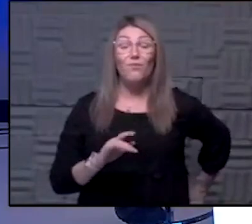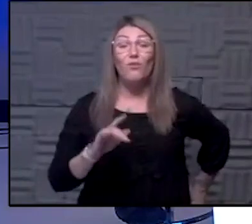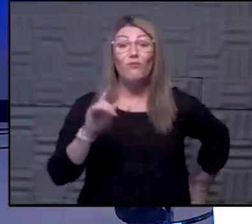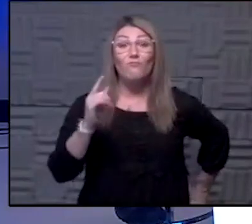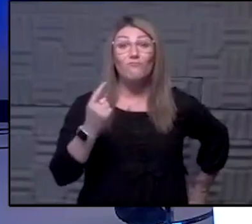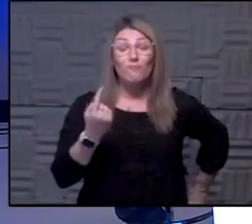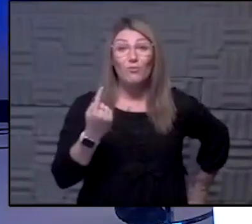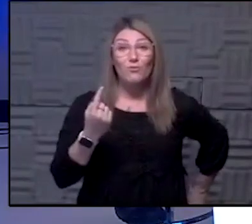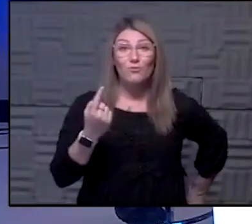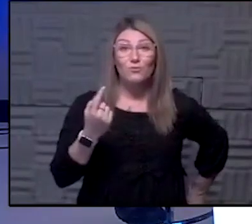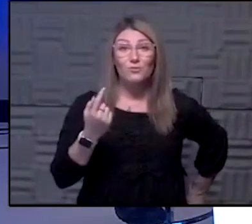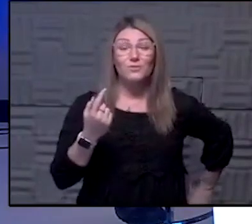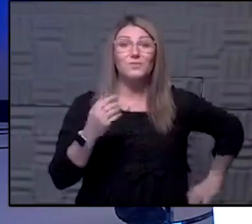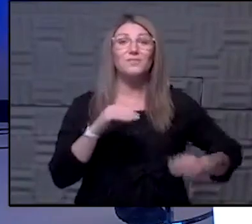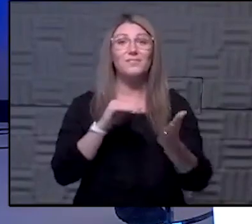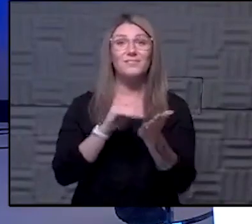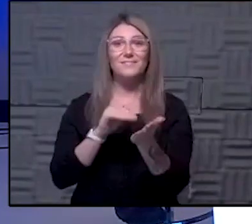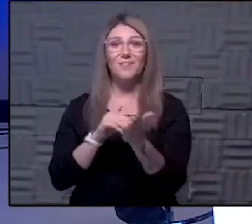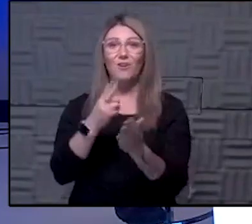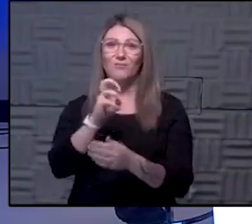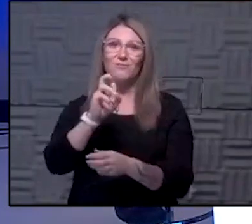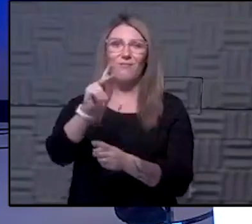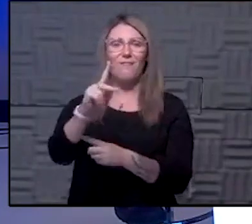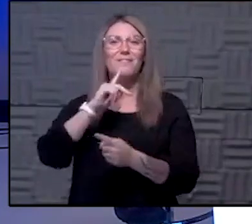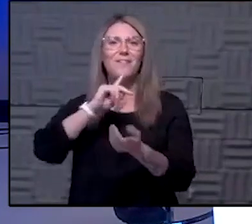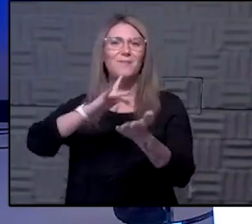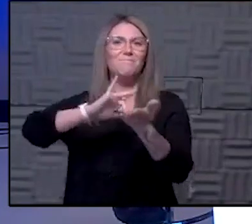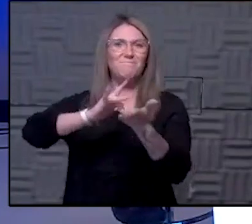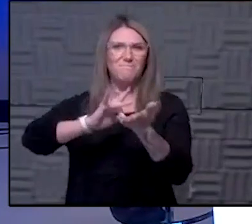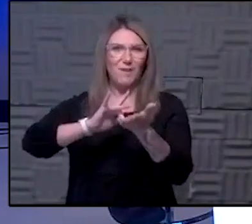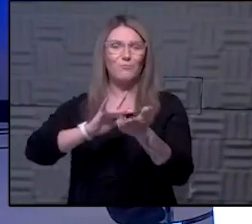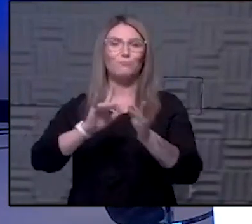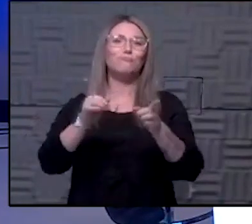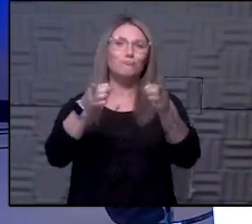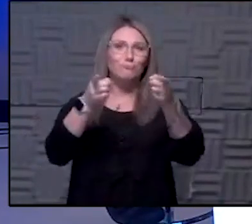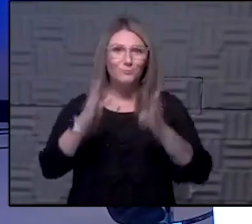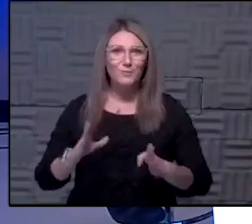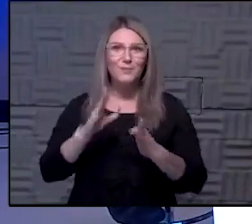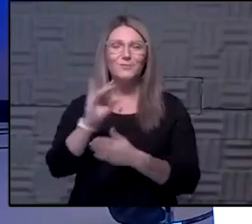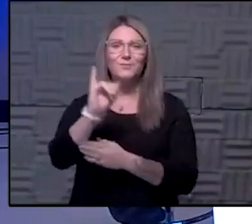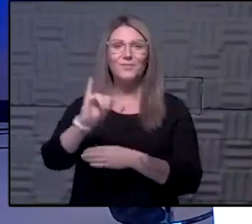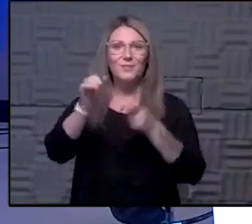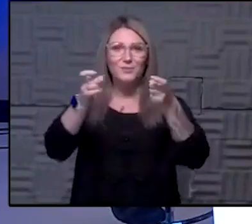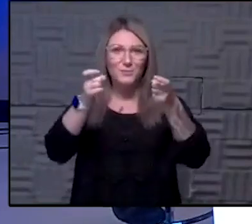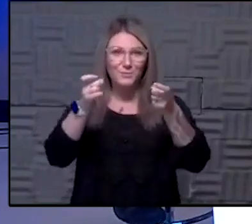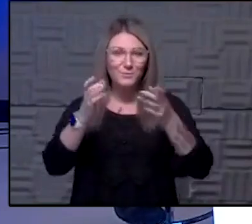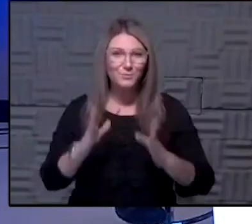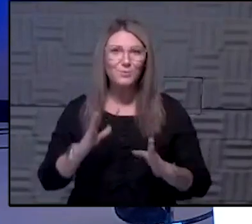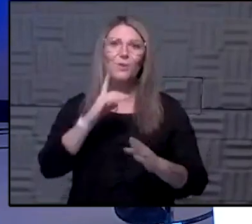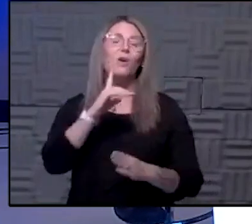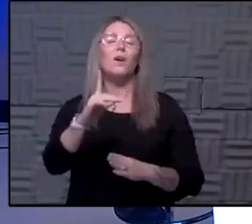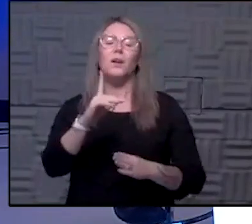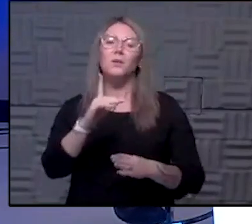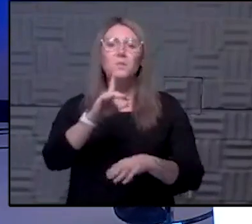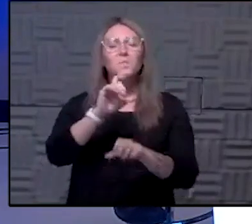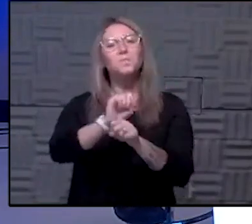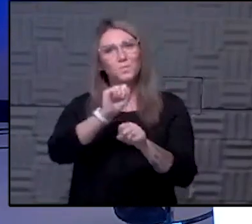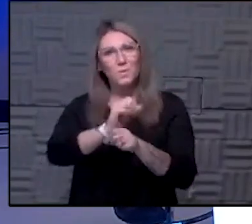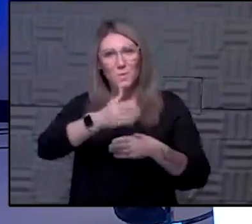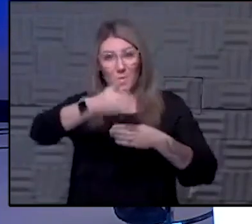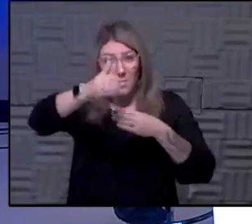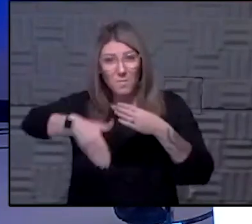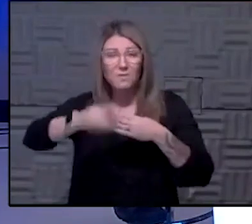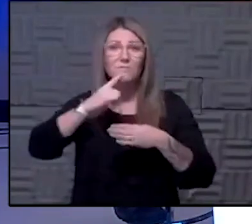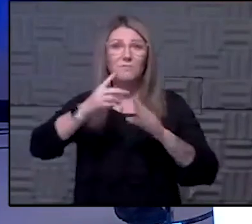Infection Prevention and Control. How are you, and how are the numbers? I'm good. Worked on the weekend, so I was here all weekend. It was all right. Yeah?